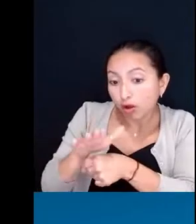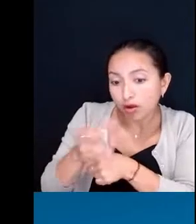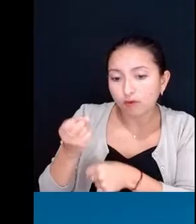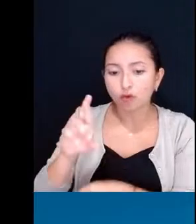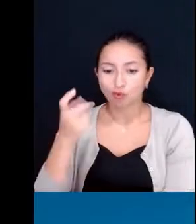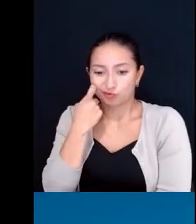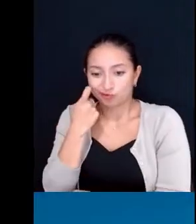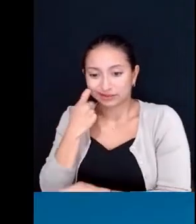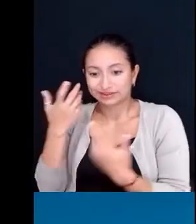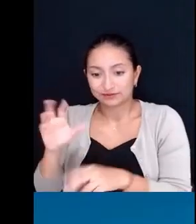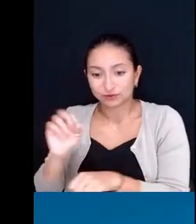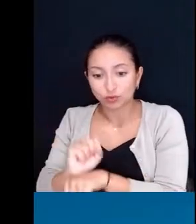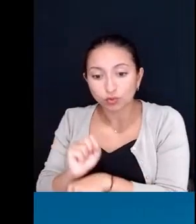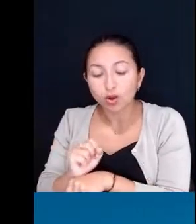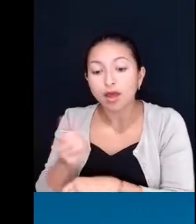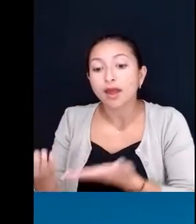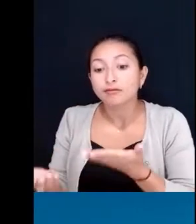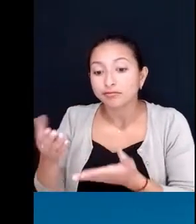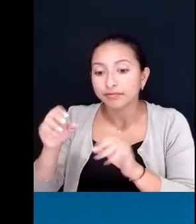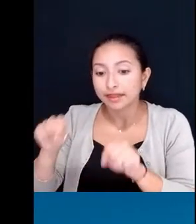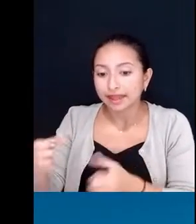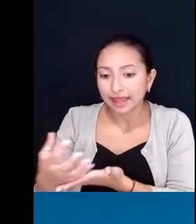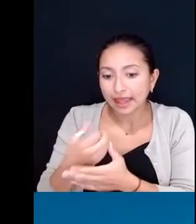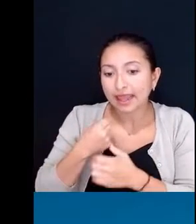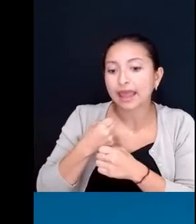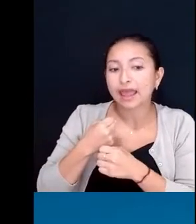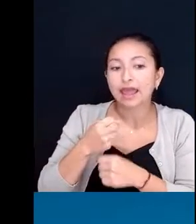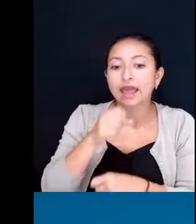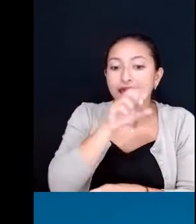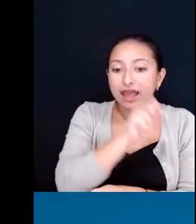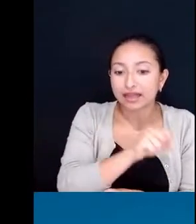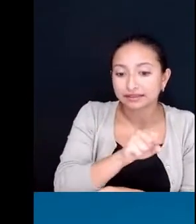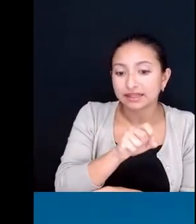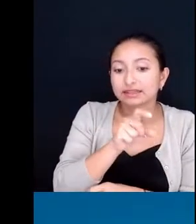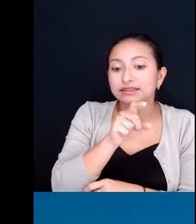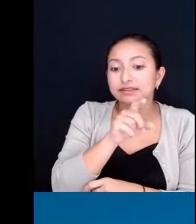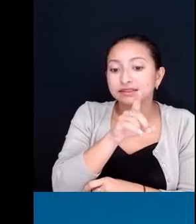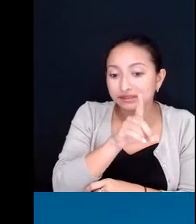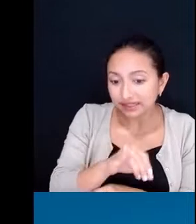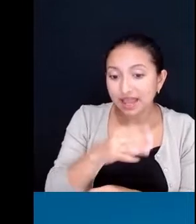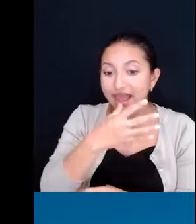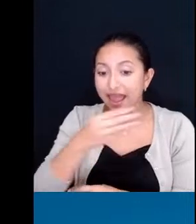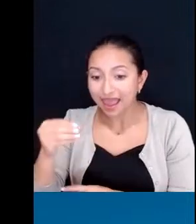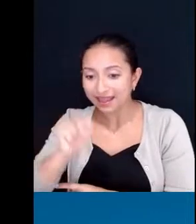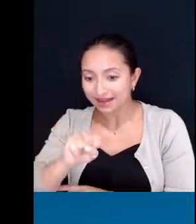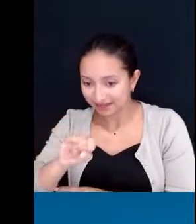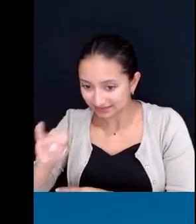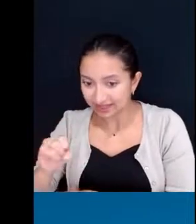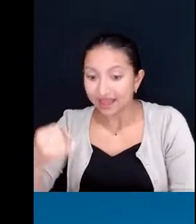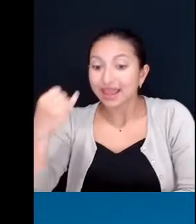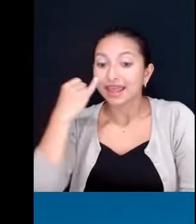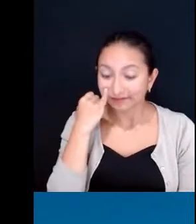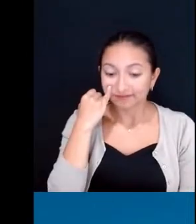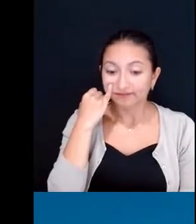Security benefits such as disability or retirement and SSI benefits at the same time if the amount of